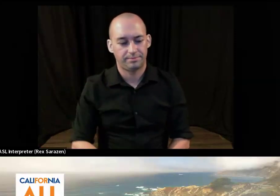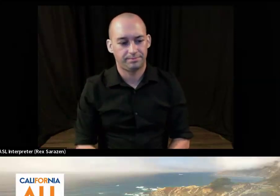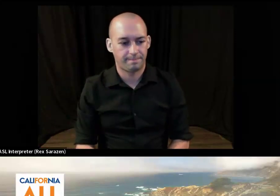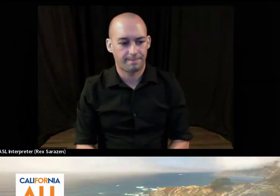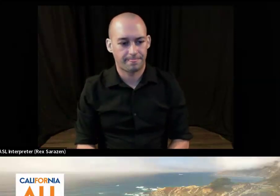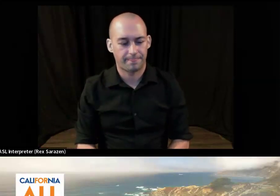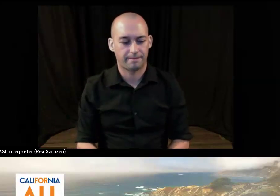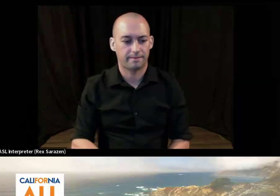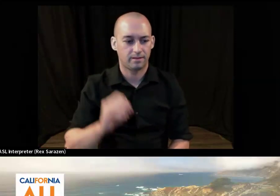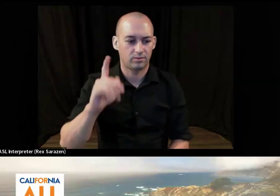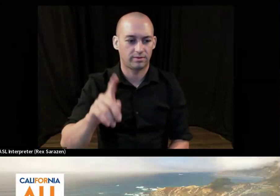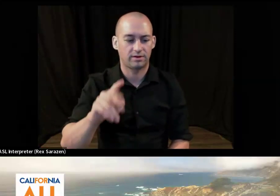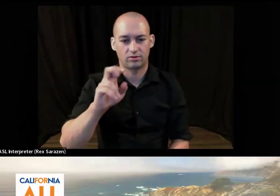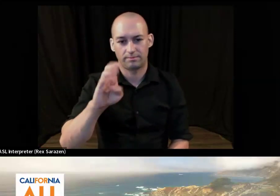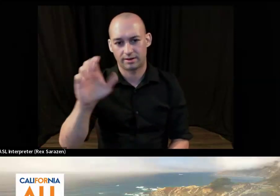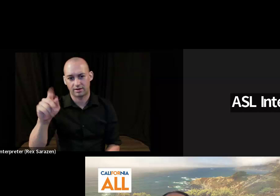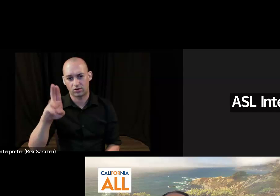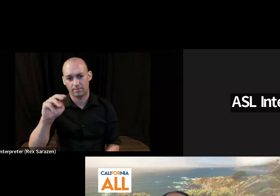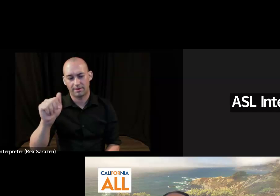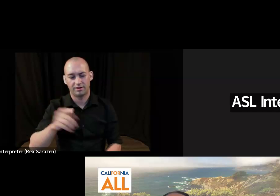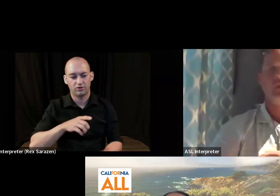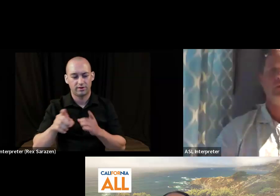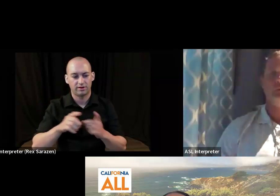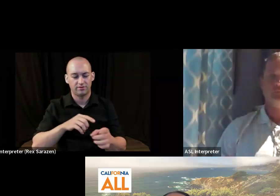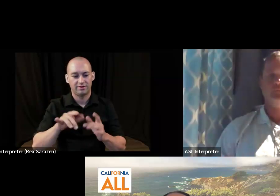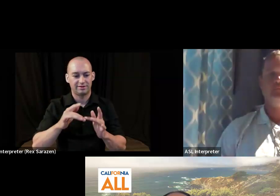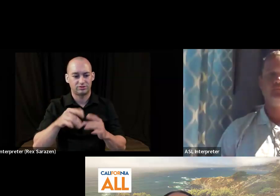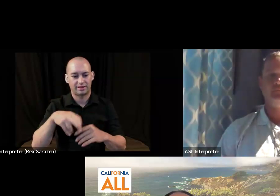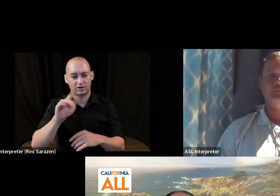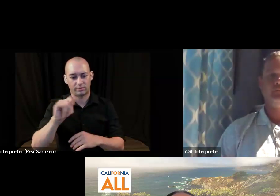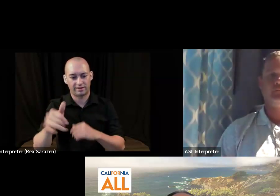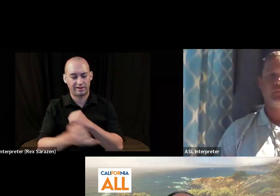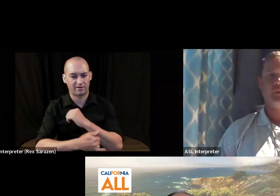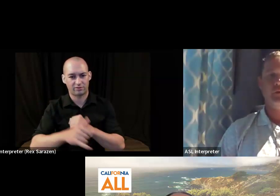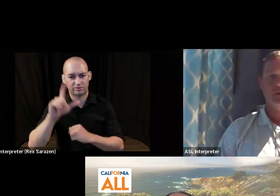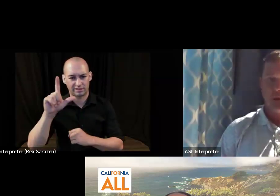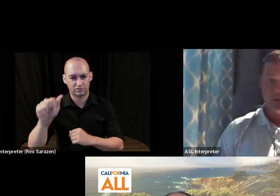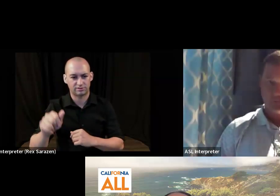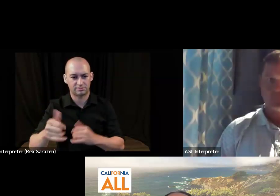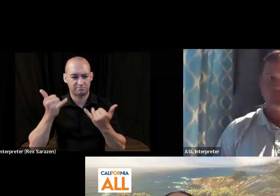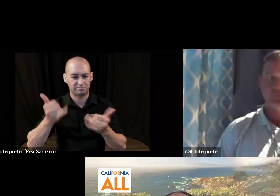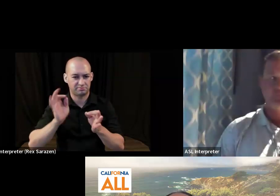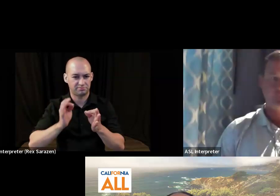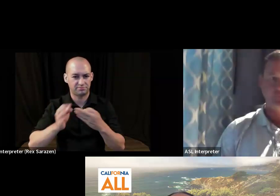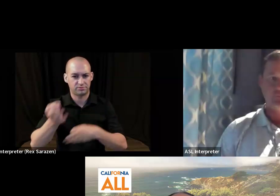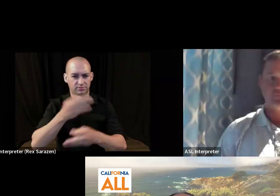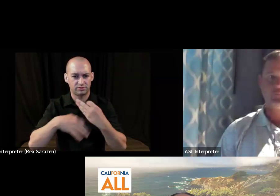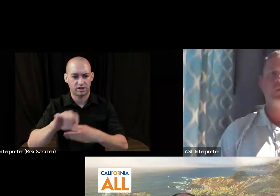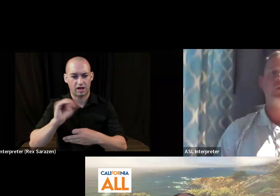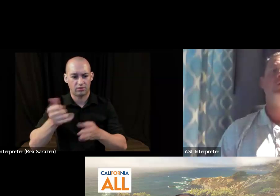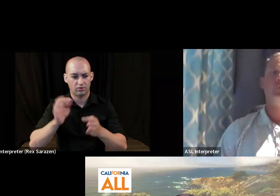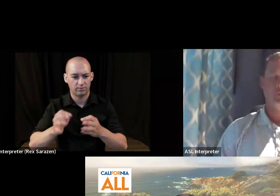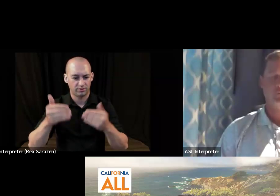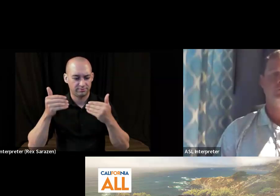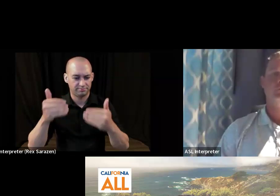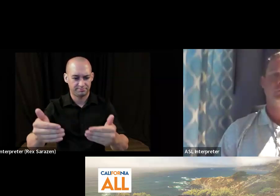All right, Rebecca Kaluma, Director of Digital Equity, County of Los Angeles. I just want to clarify a couple of things just to